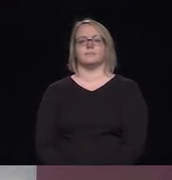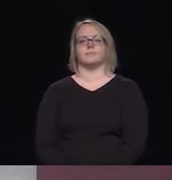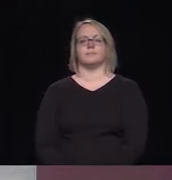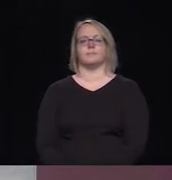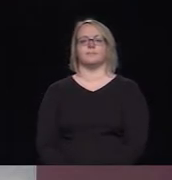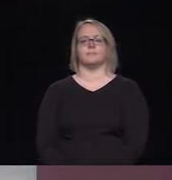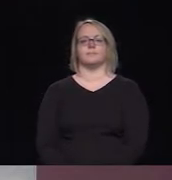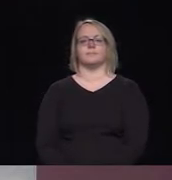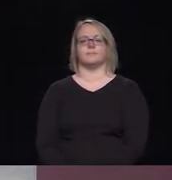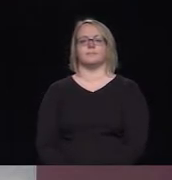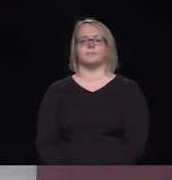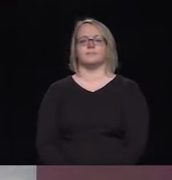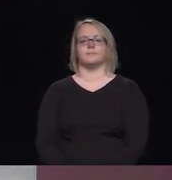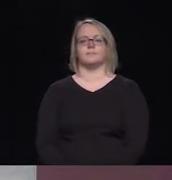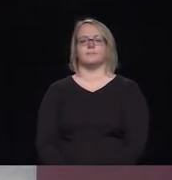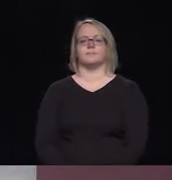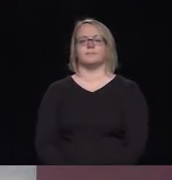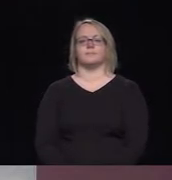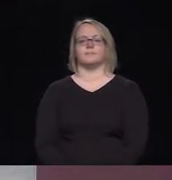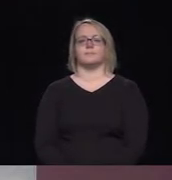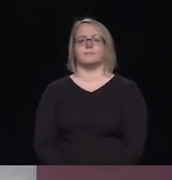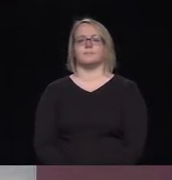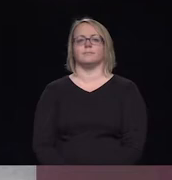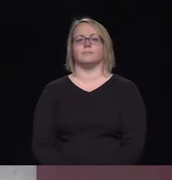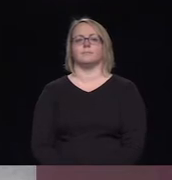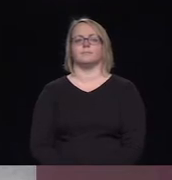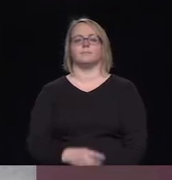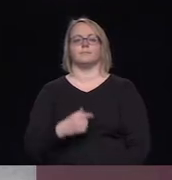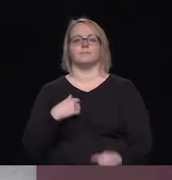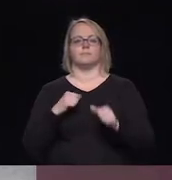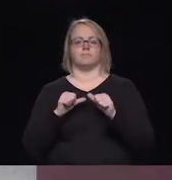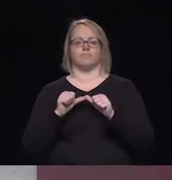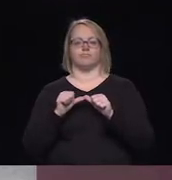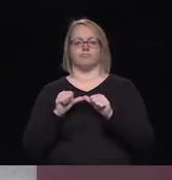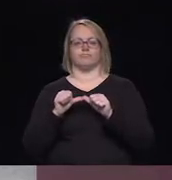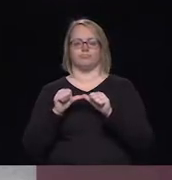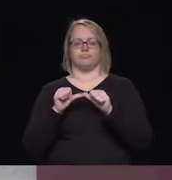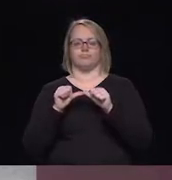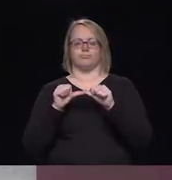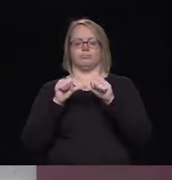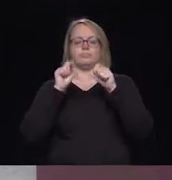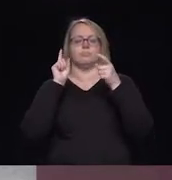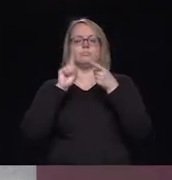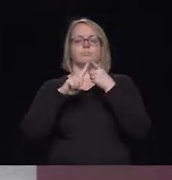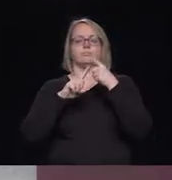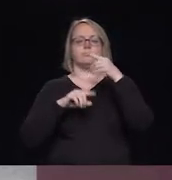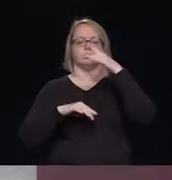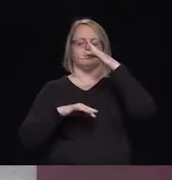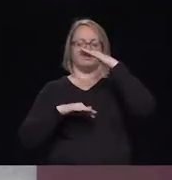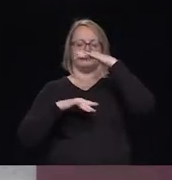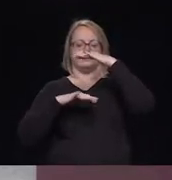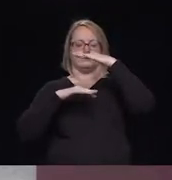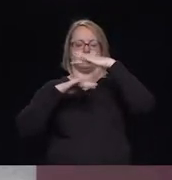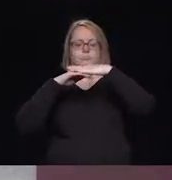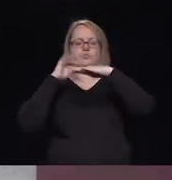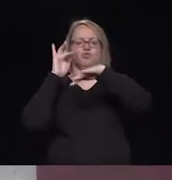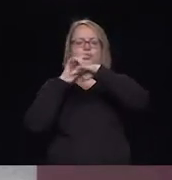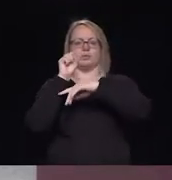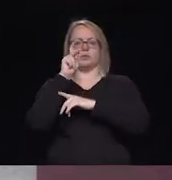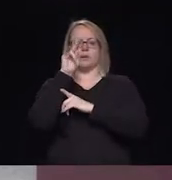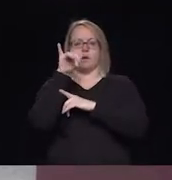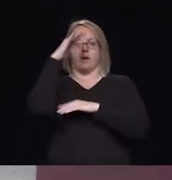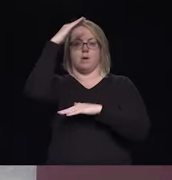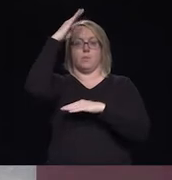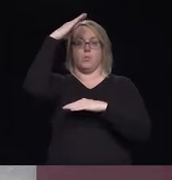Putting on some extra white as I get close to the horizon line. I want to fill in that space where the